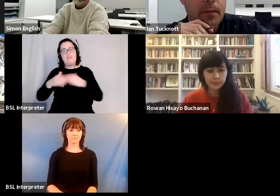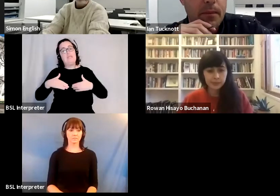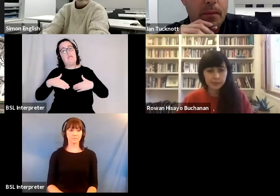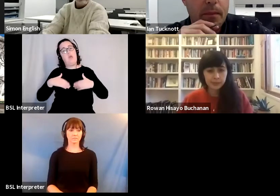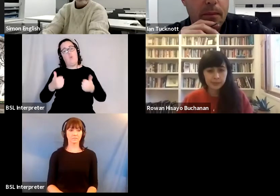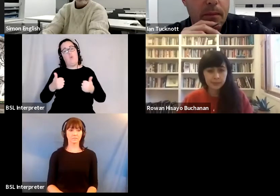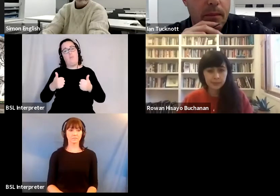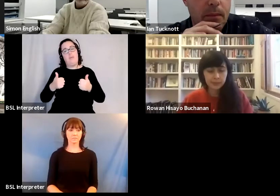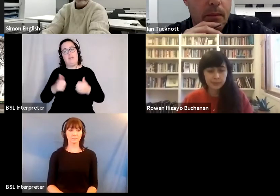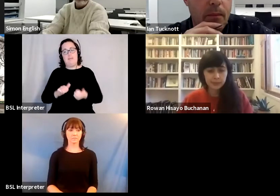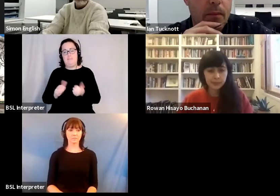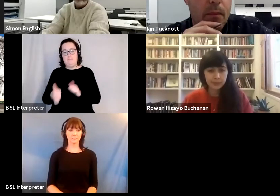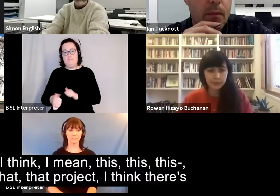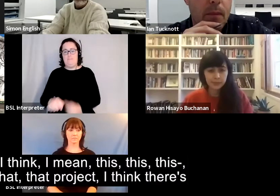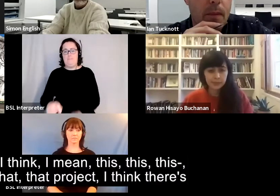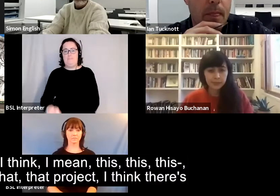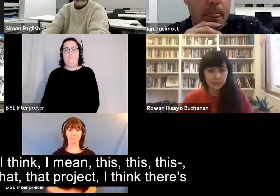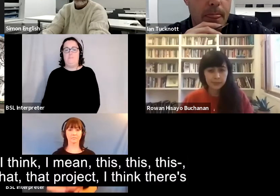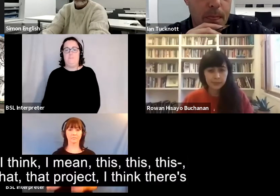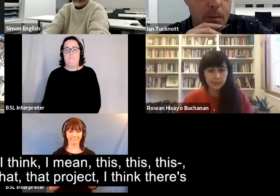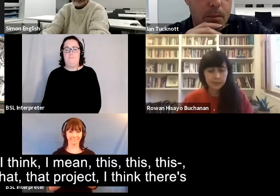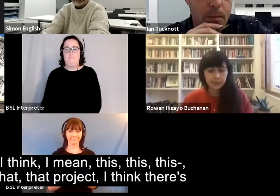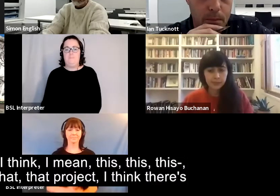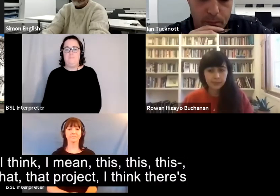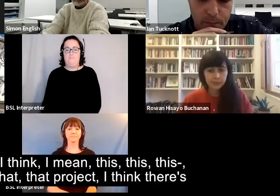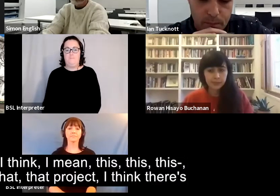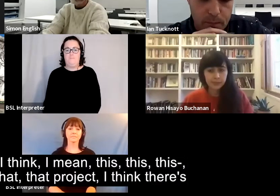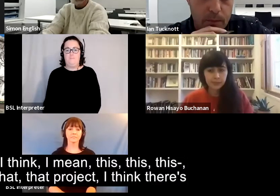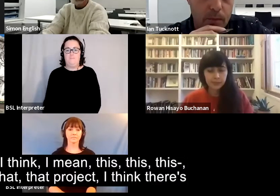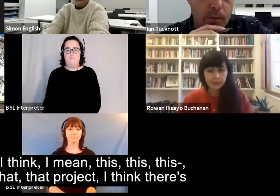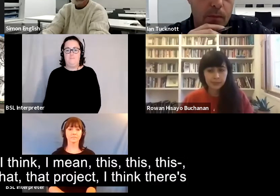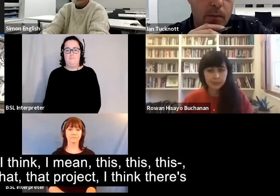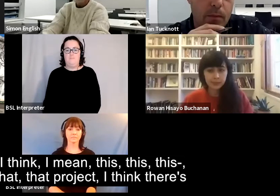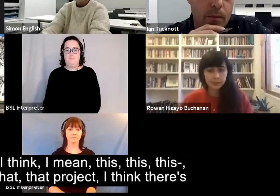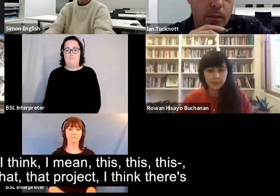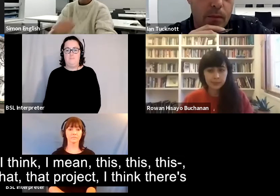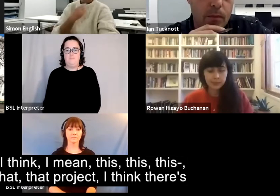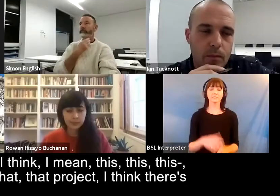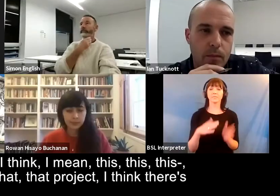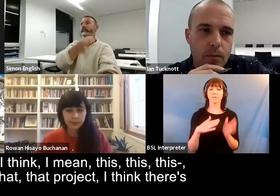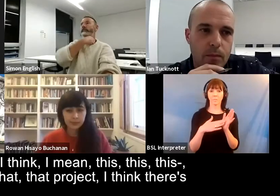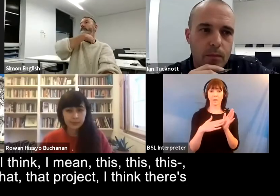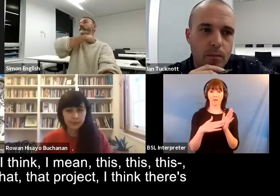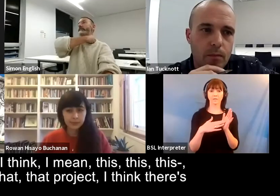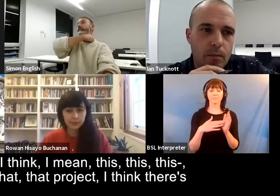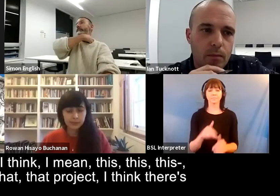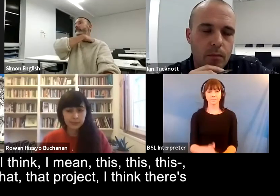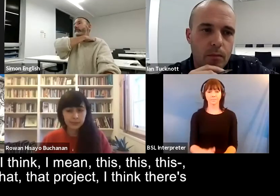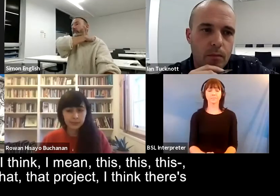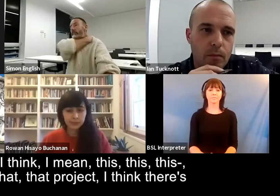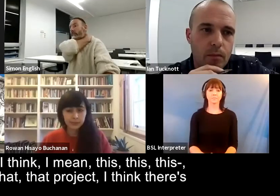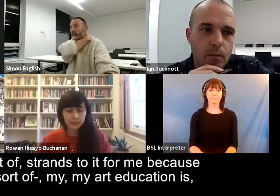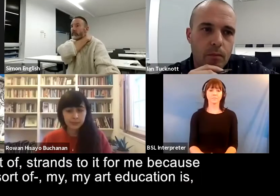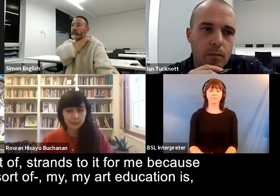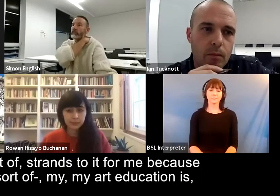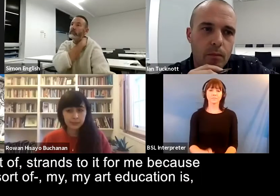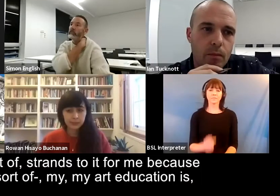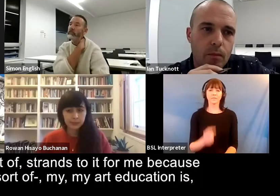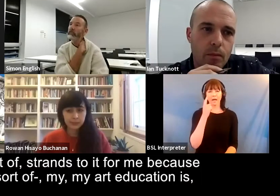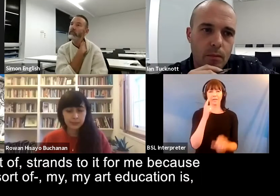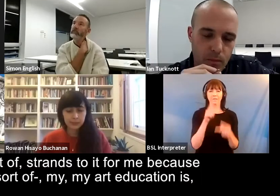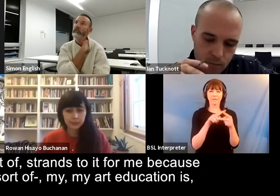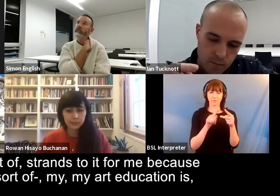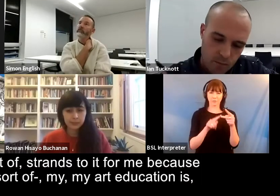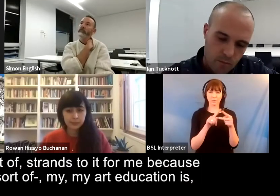well i think i mean this is this the the project i think there's two sort of